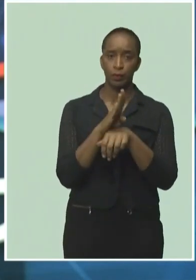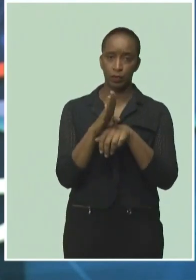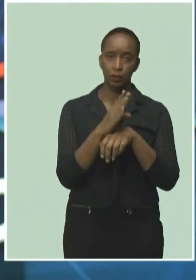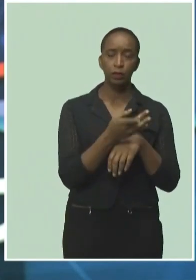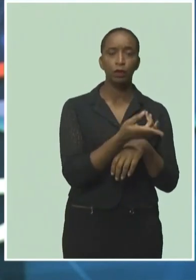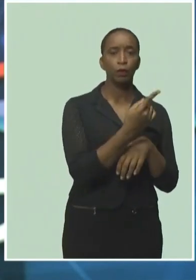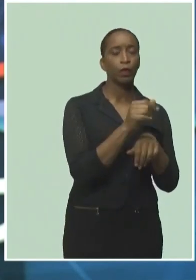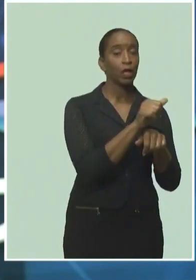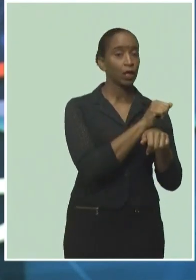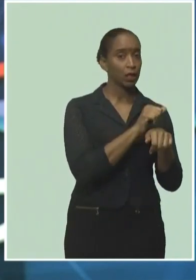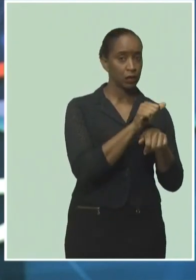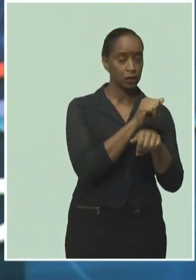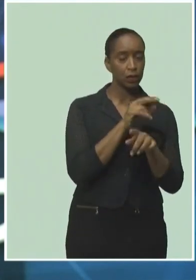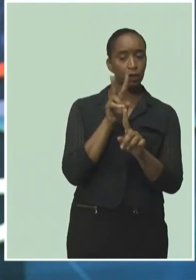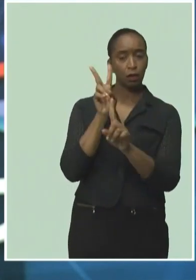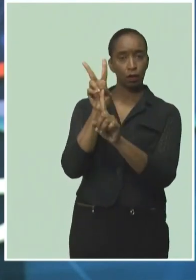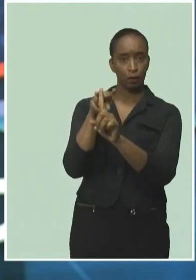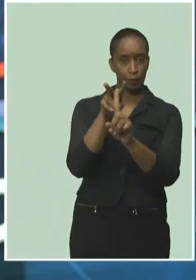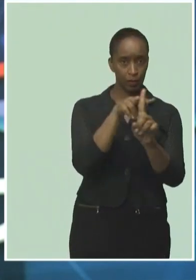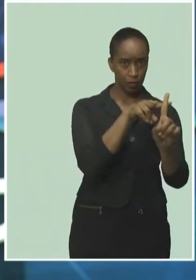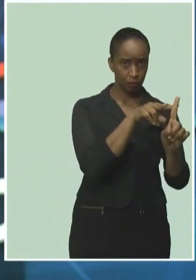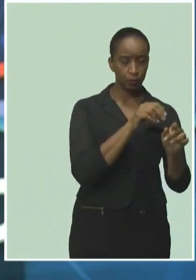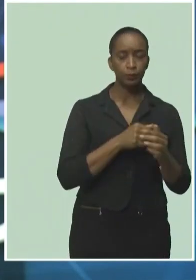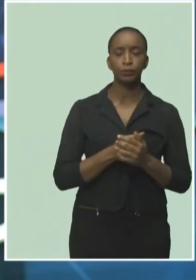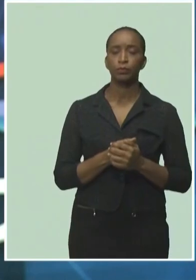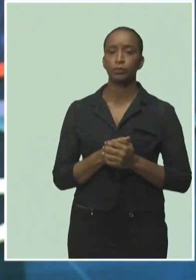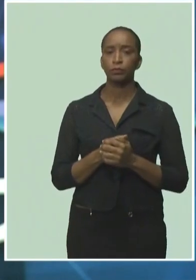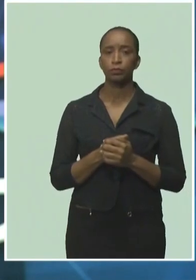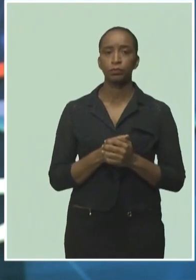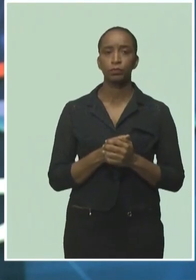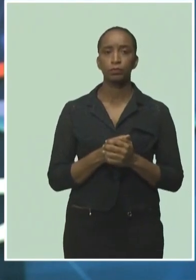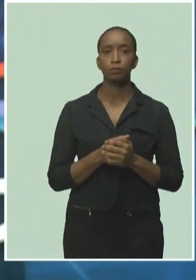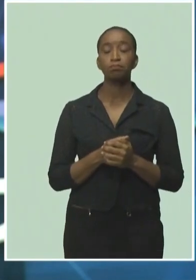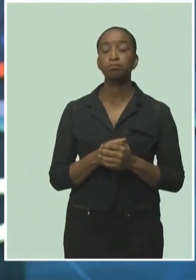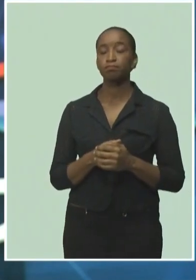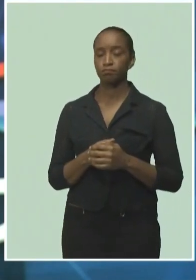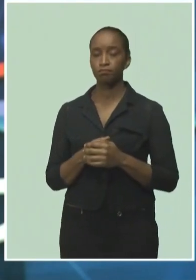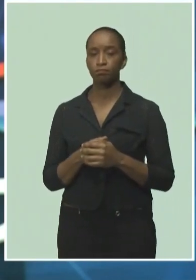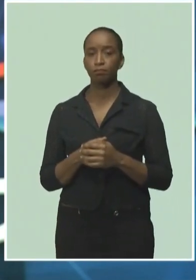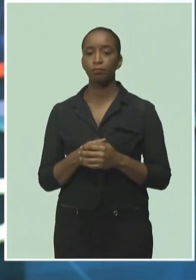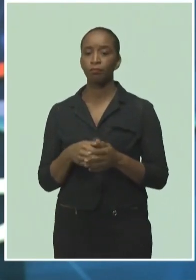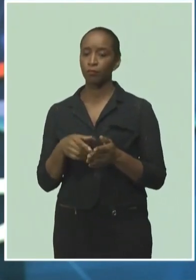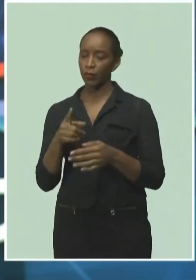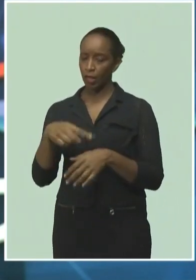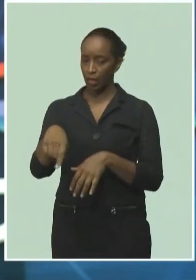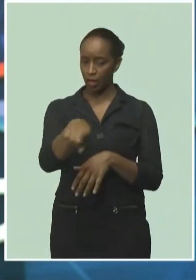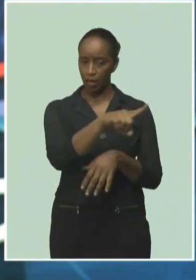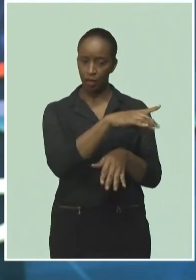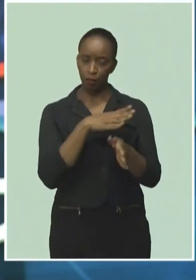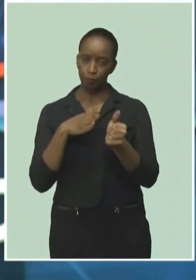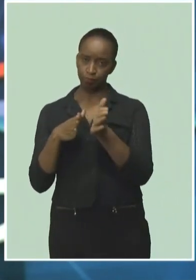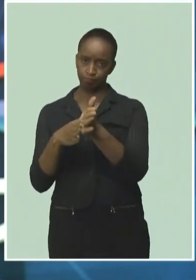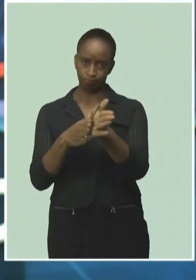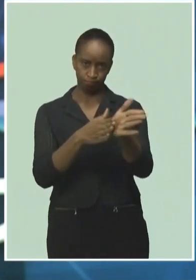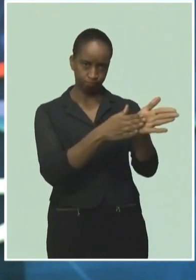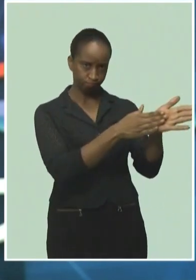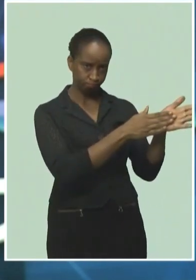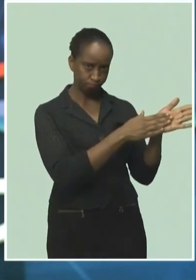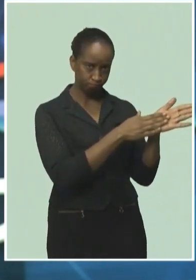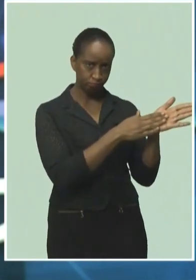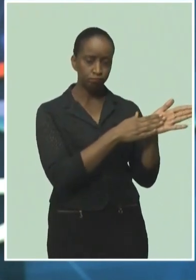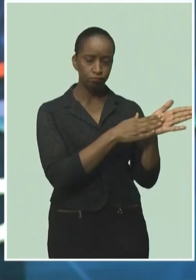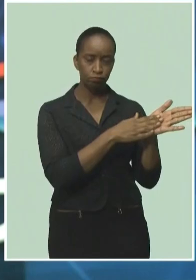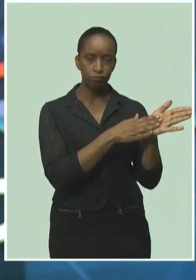and Antigua. While praising the quality of their applications and their potential, Chair of the Selection Committee and President